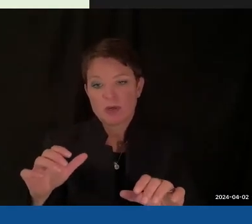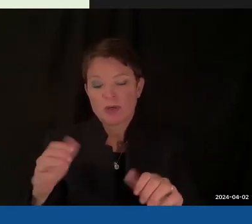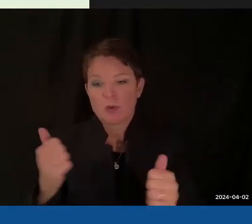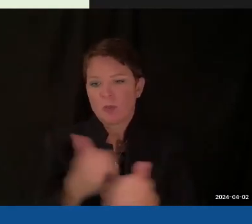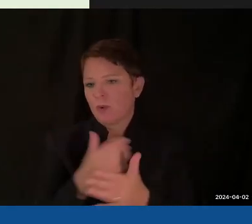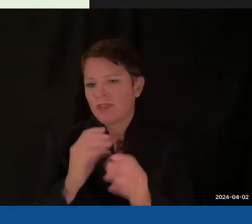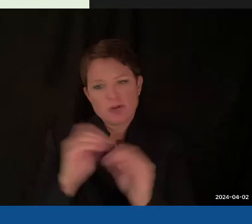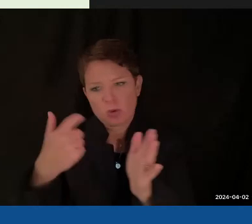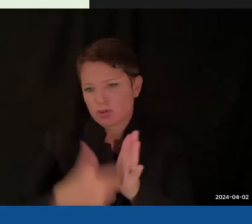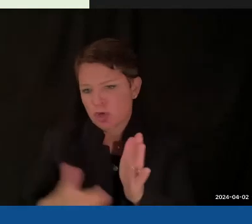without charging.